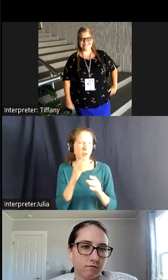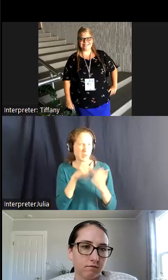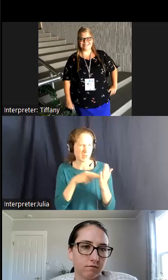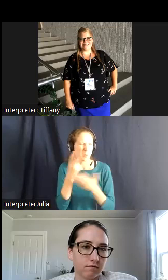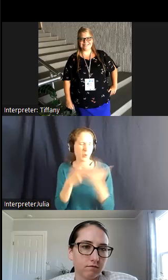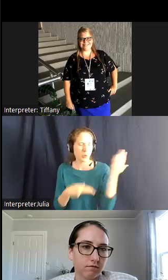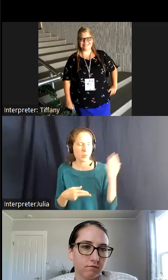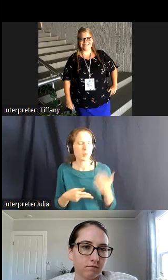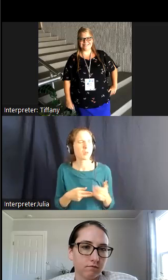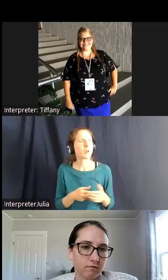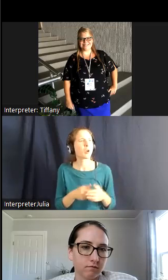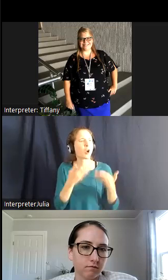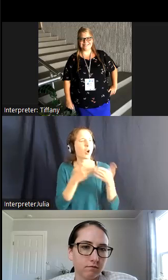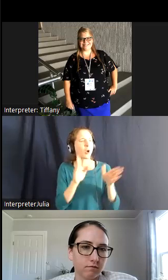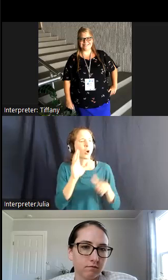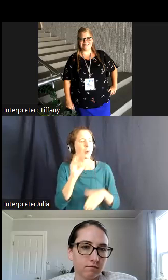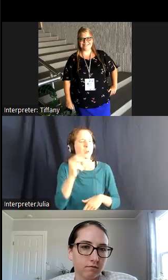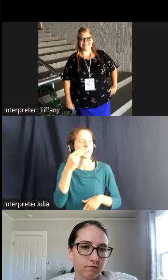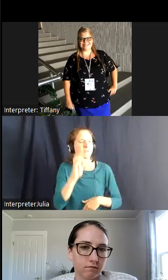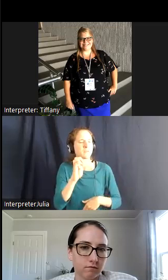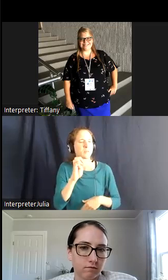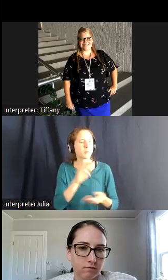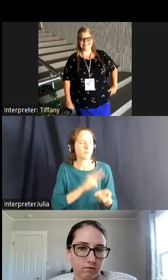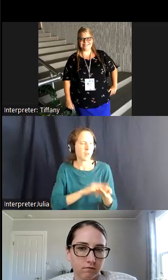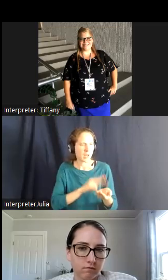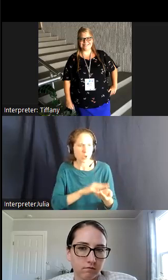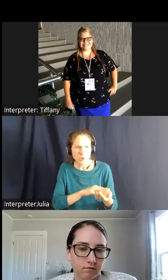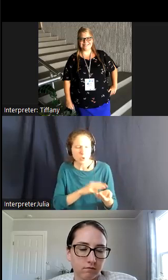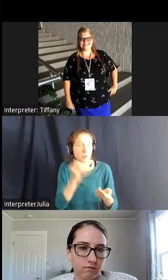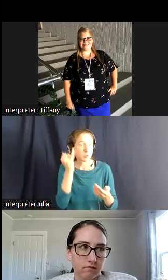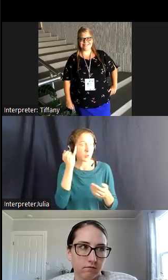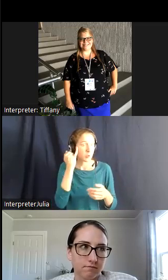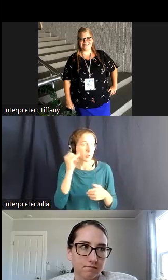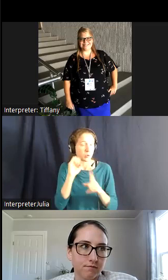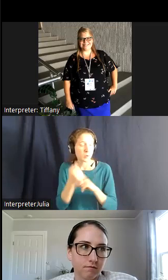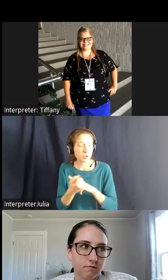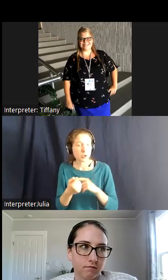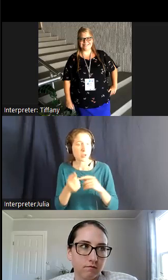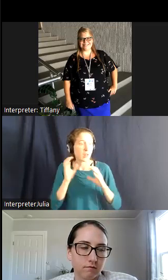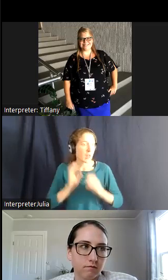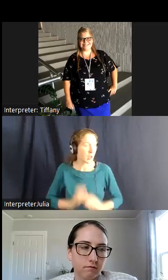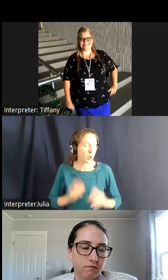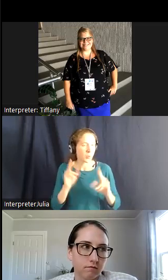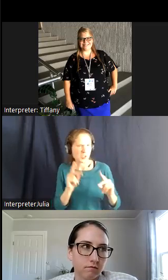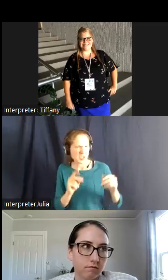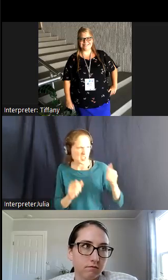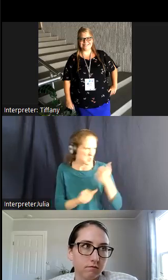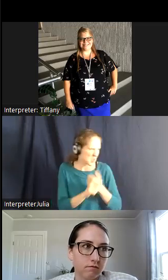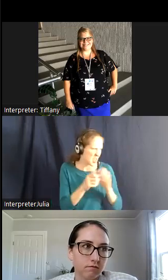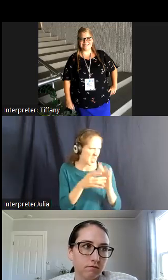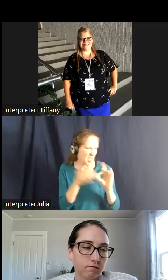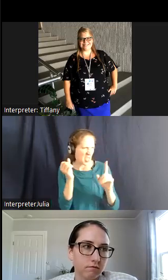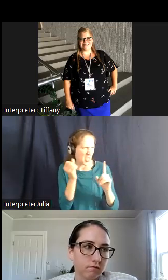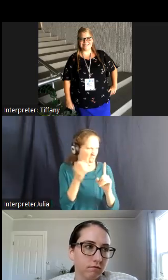comprehensive providers handle situations where a client might assault or threaten a staff person? And the